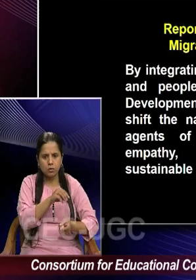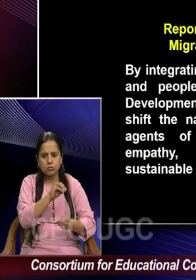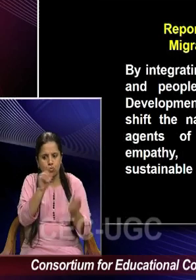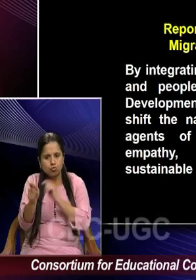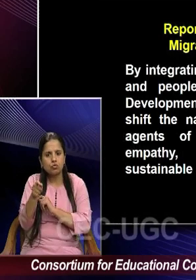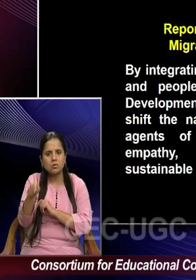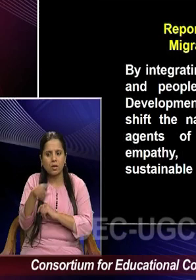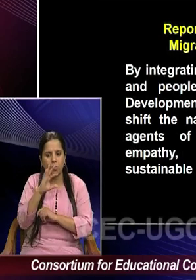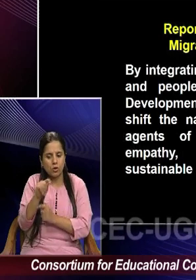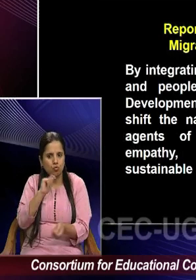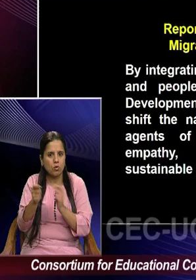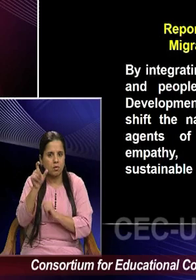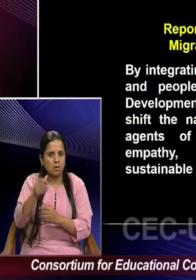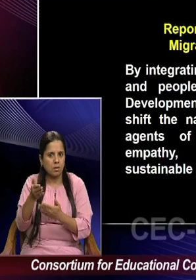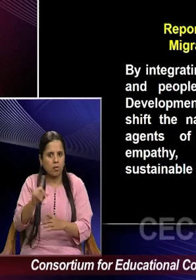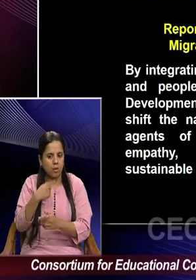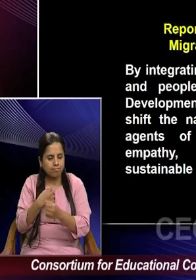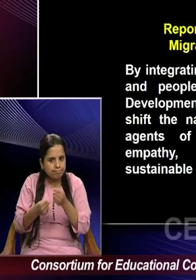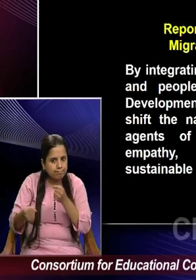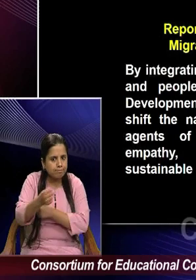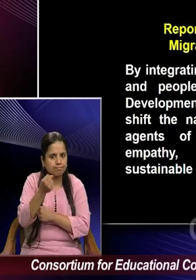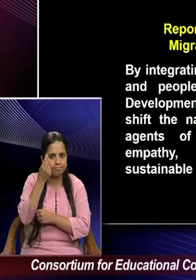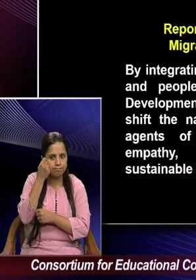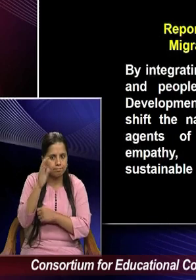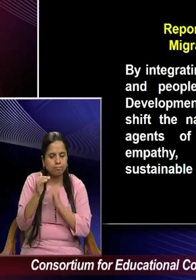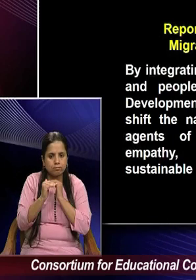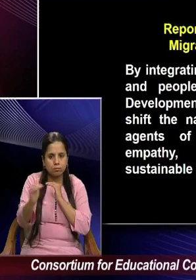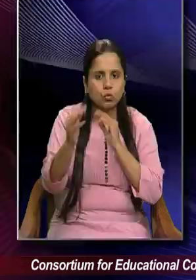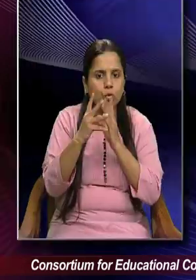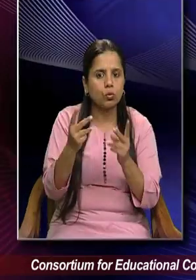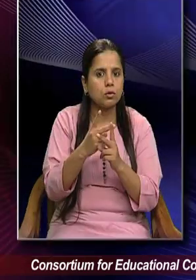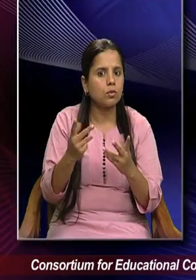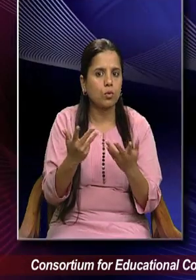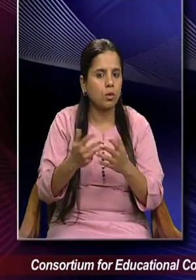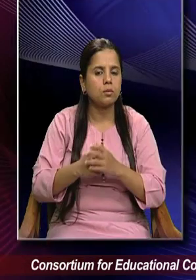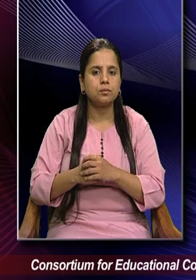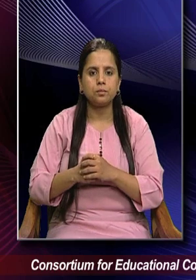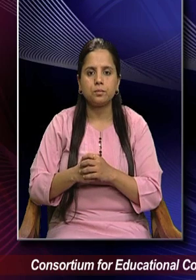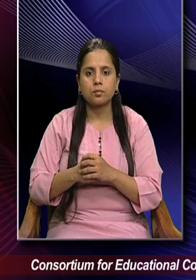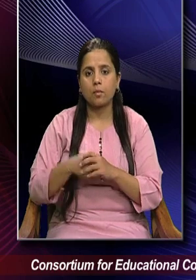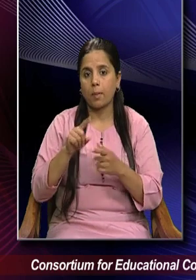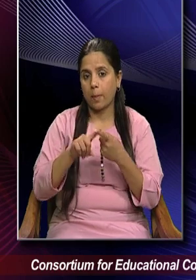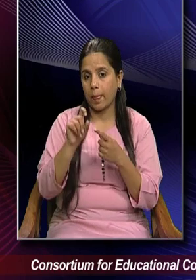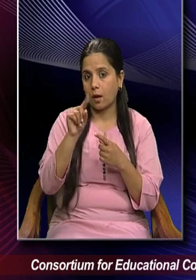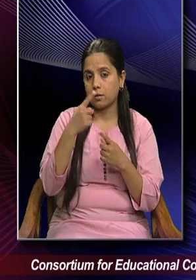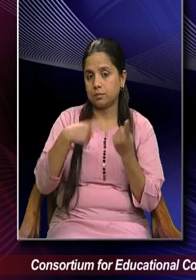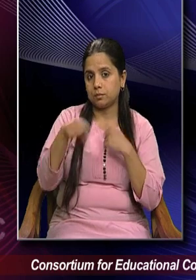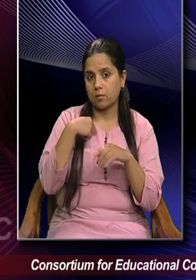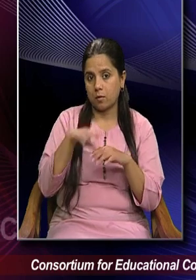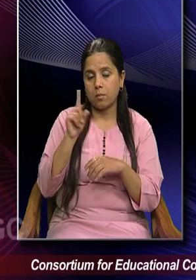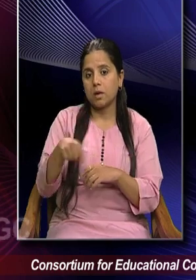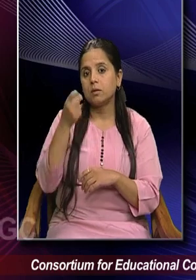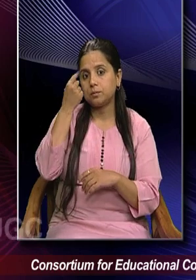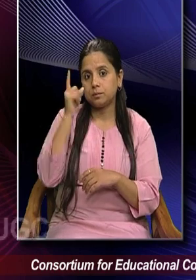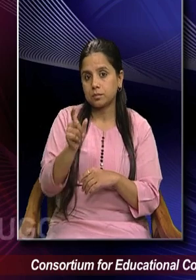change, fostering empathy, understanding, and sustainable solutions. First of all, we have to understand